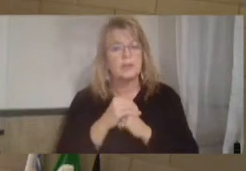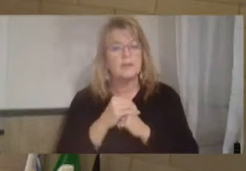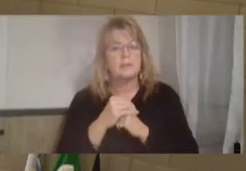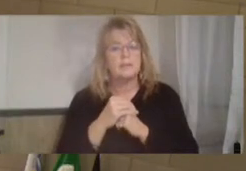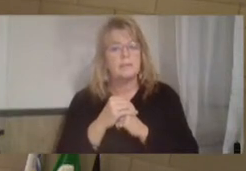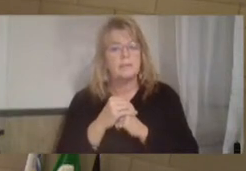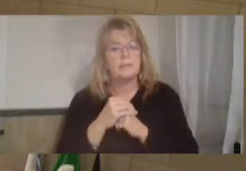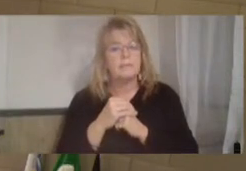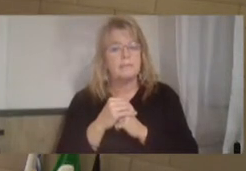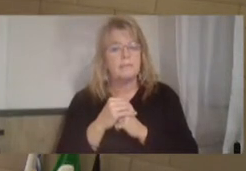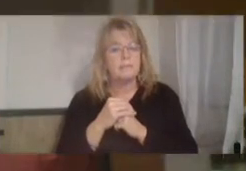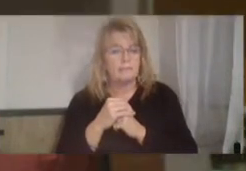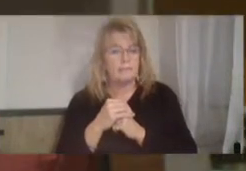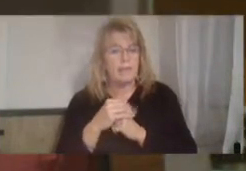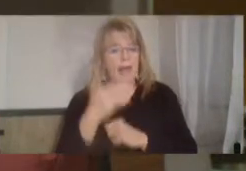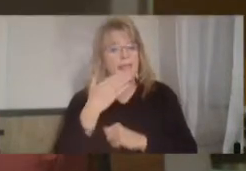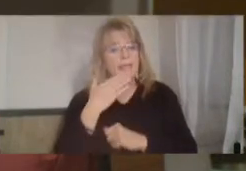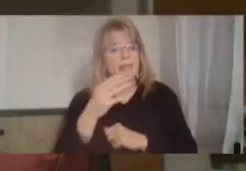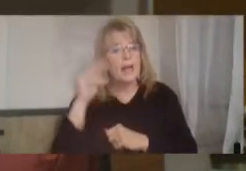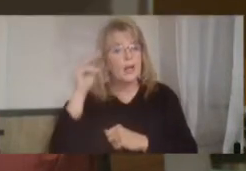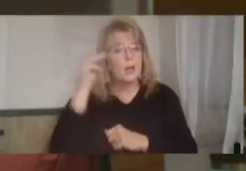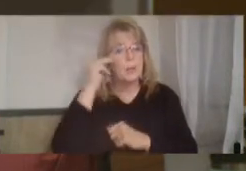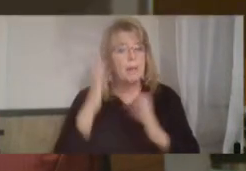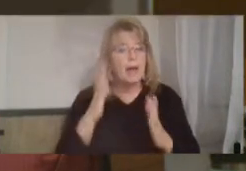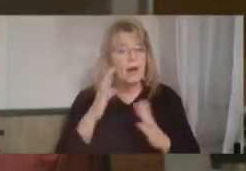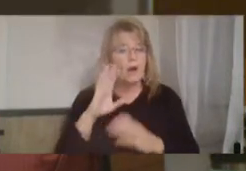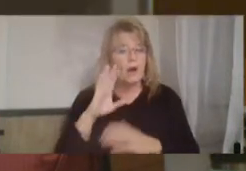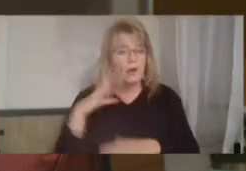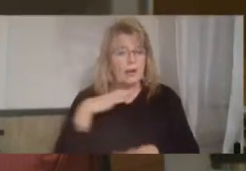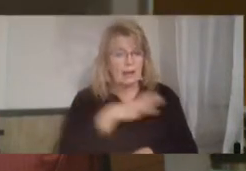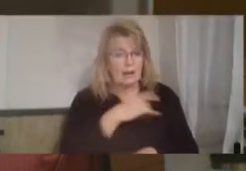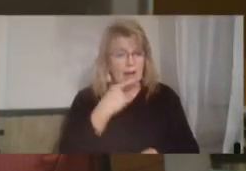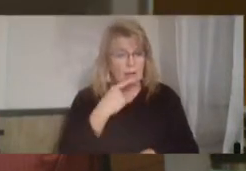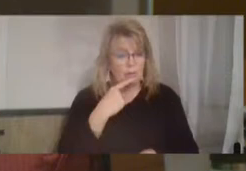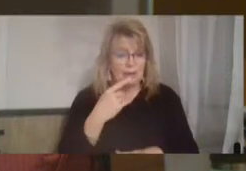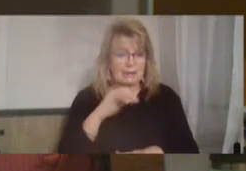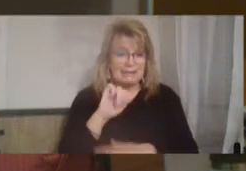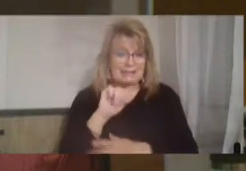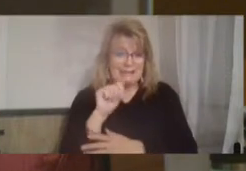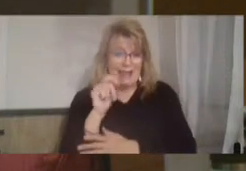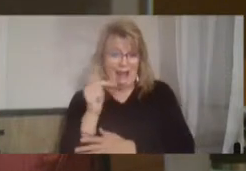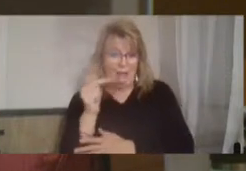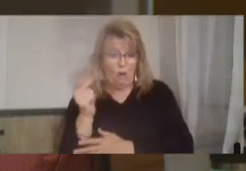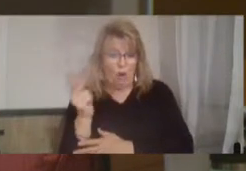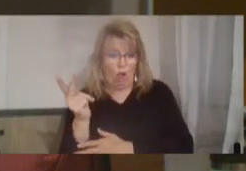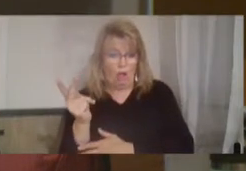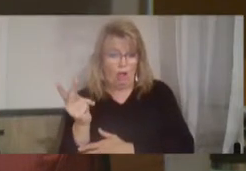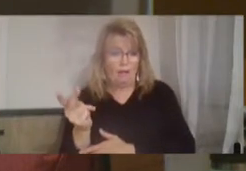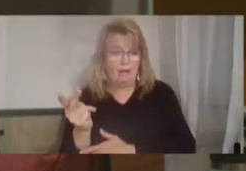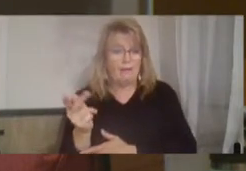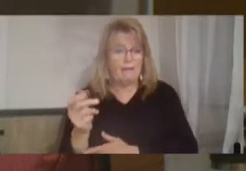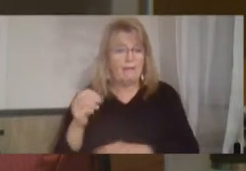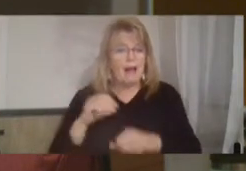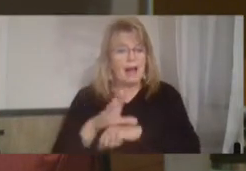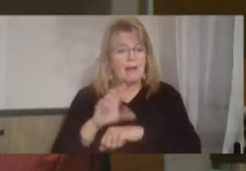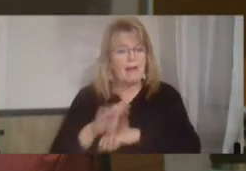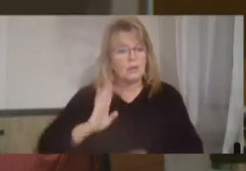Thank you, Mayor and Council. And I will say up front that there are several advisory boards